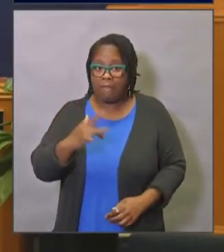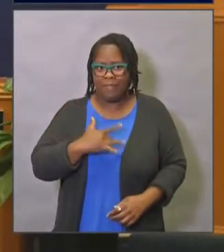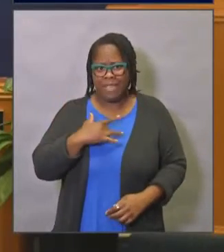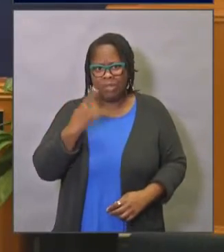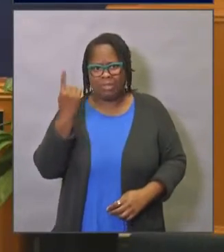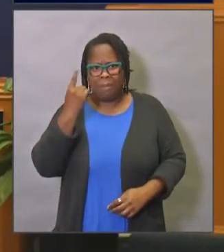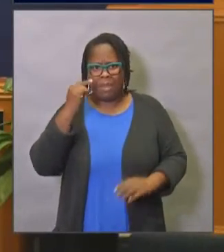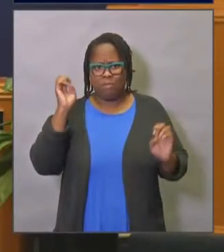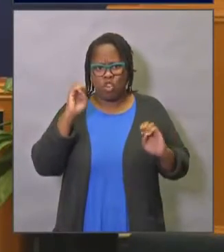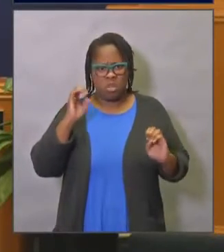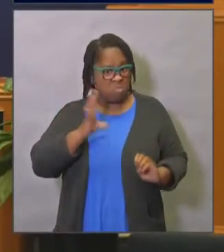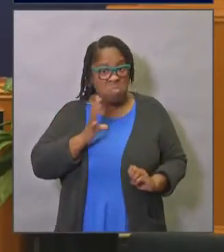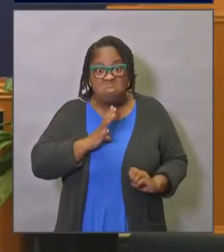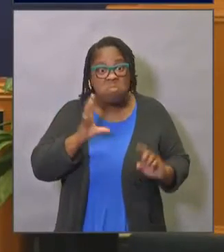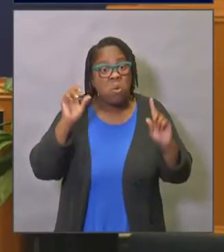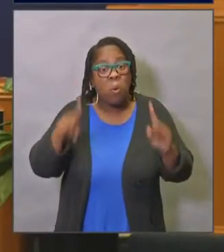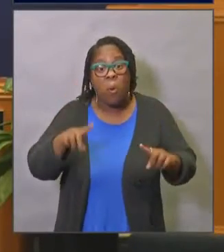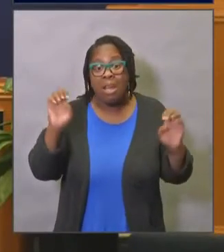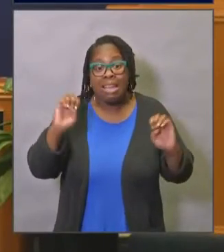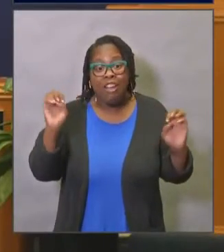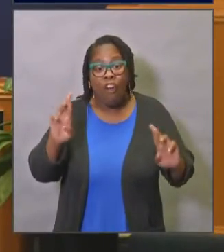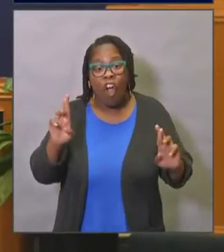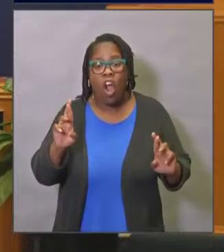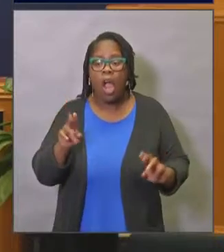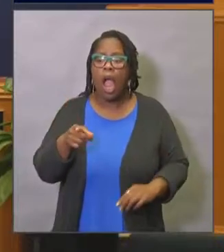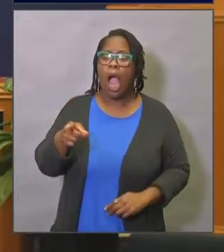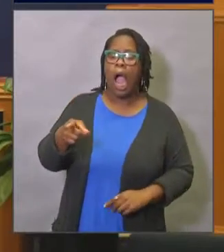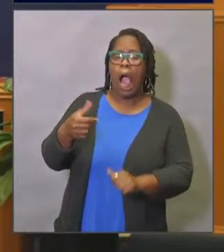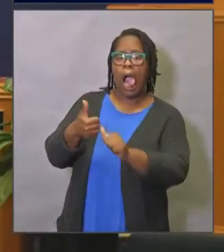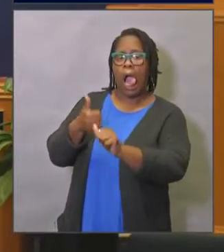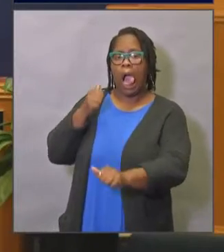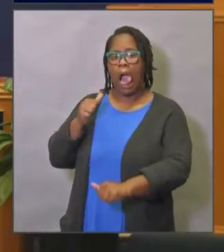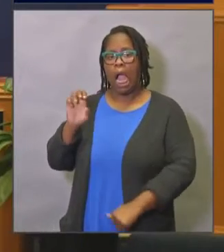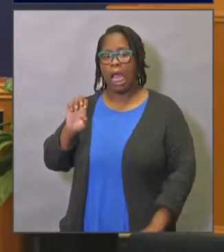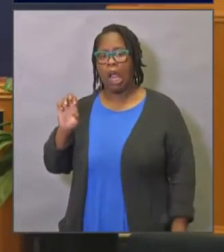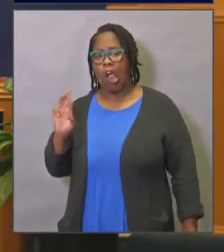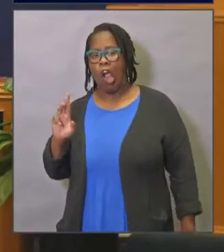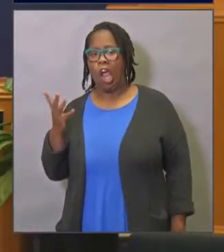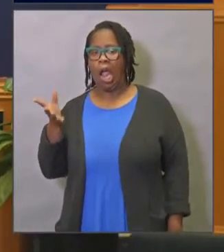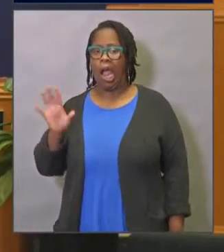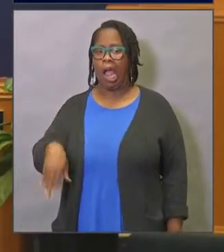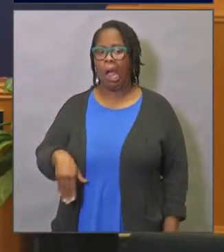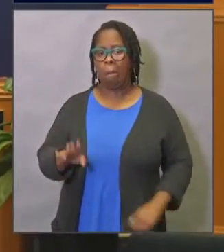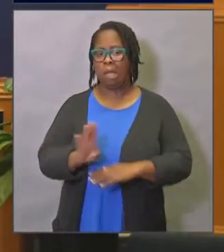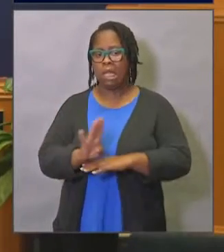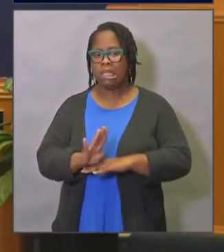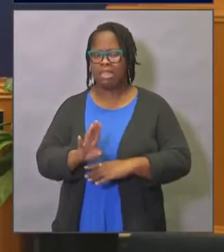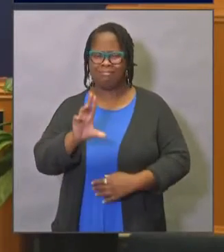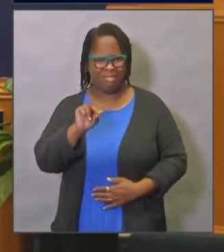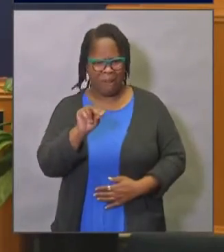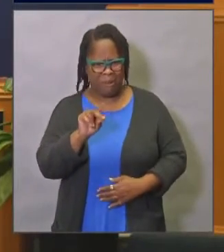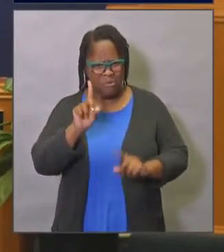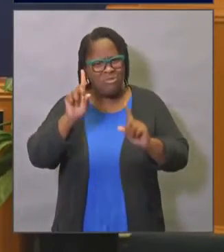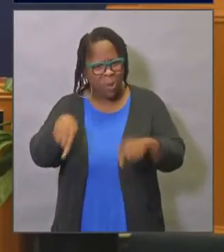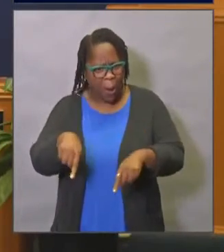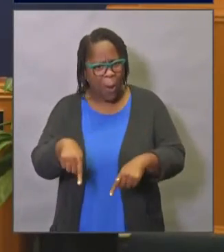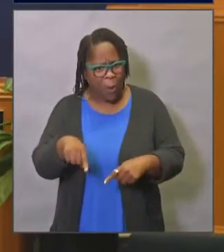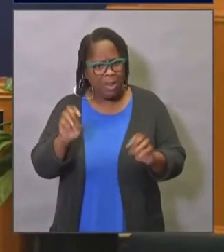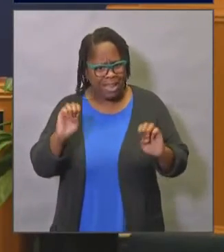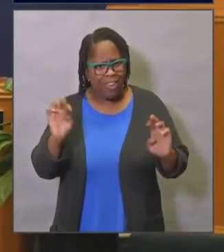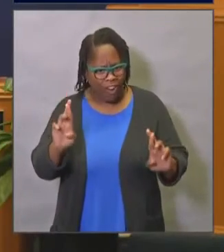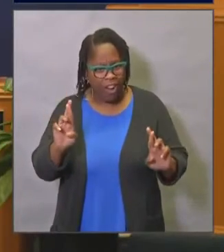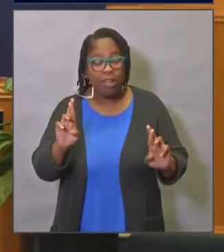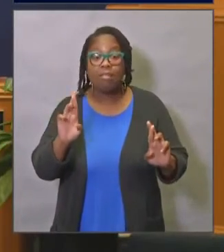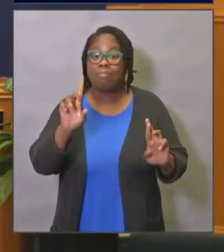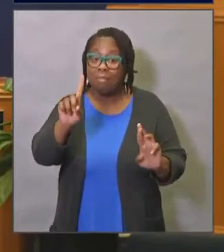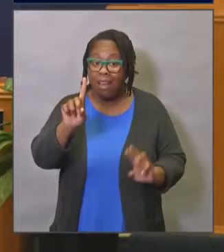an emergency. We don't want people to stay away from emergency departments if they do have something that requires medical care. That said, hospitals